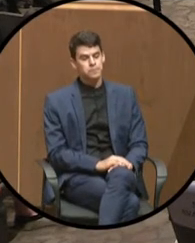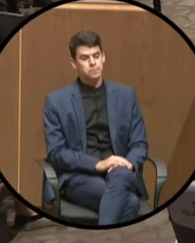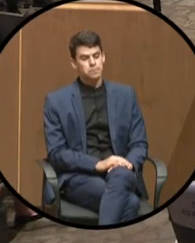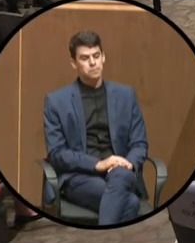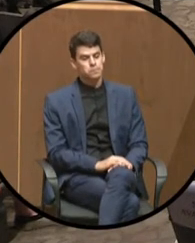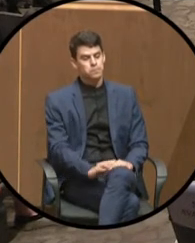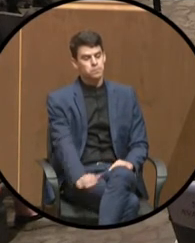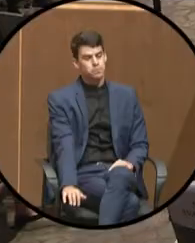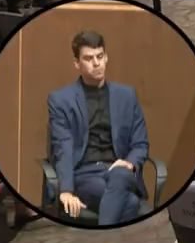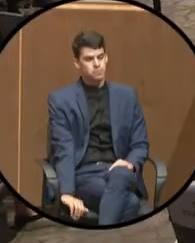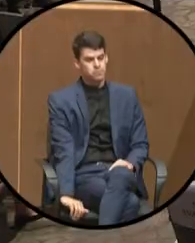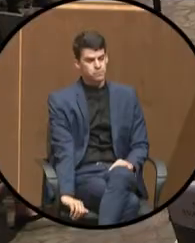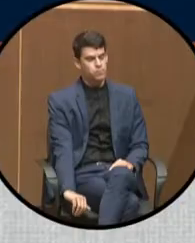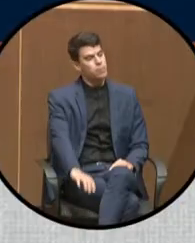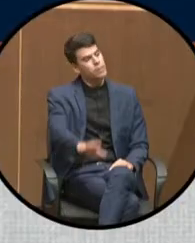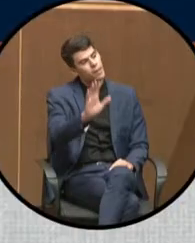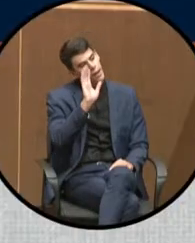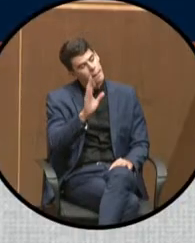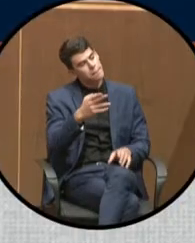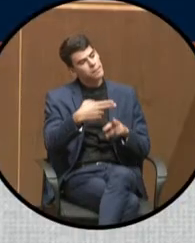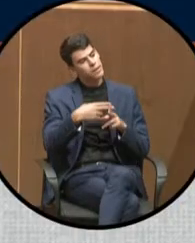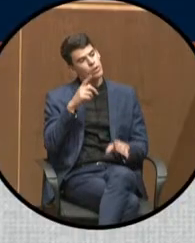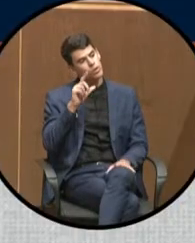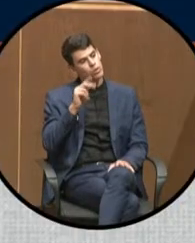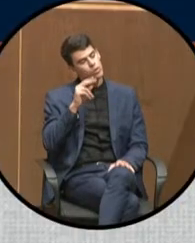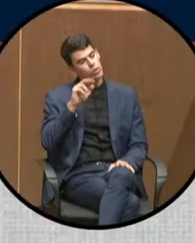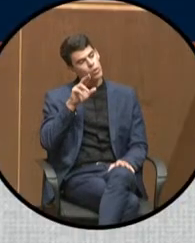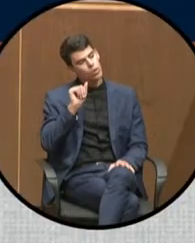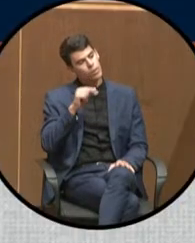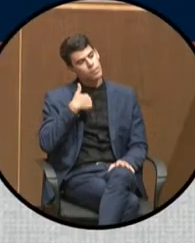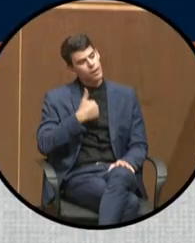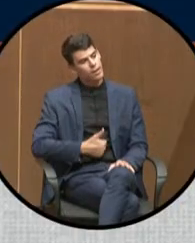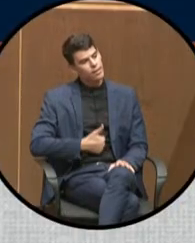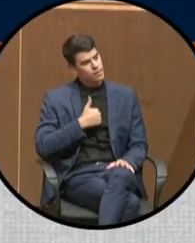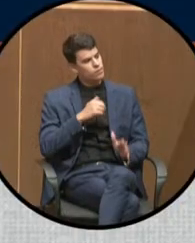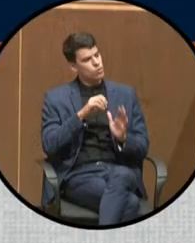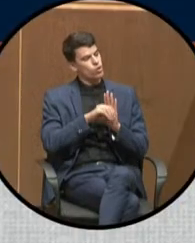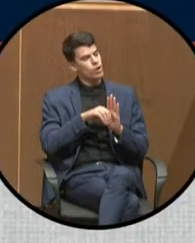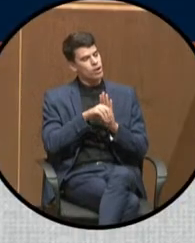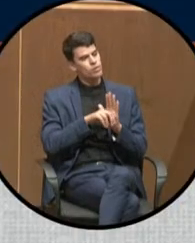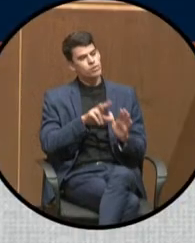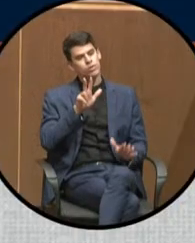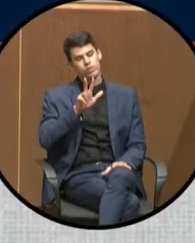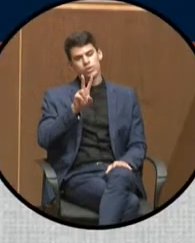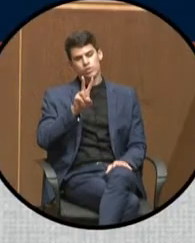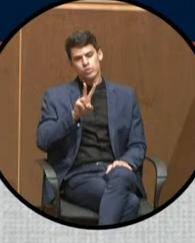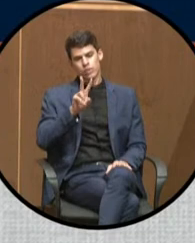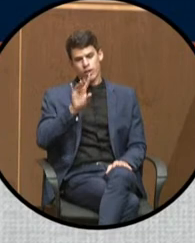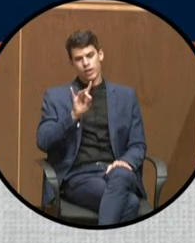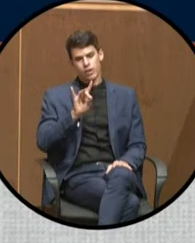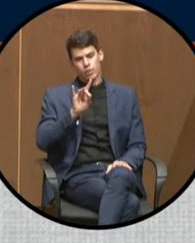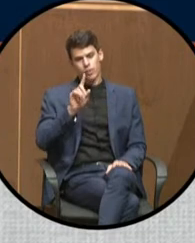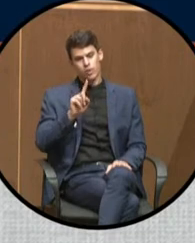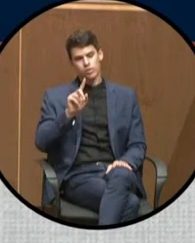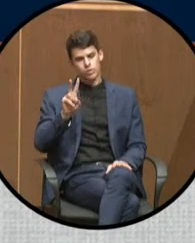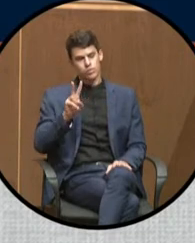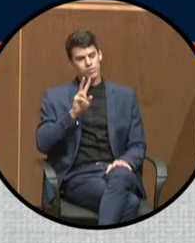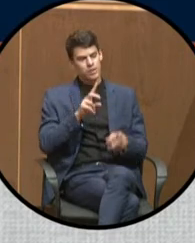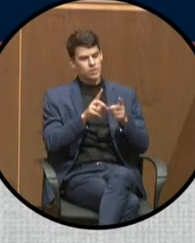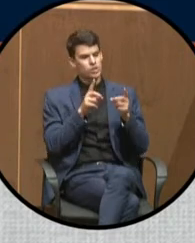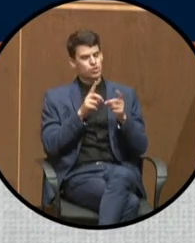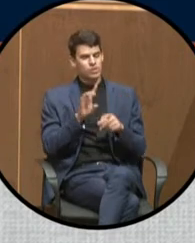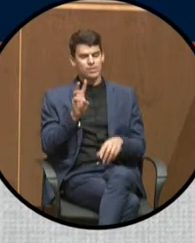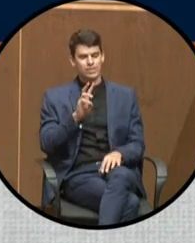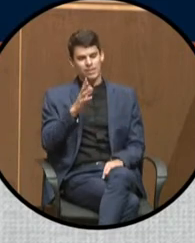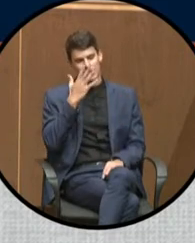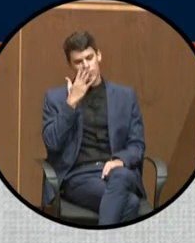Hi, my name is Laura Vale, and I live in Orlando in 32812 in District 6. Thank